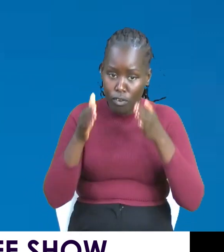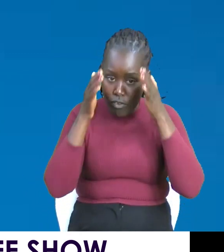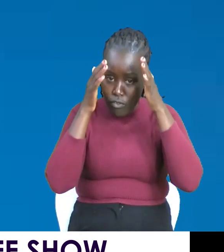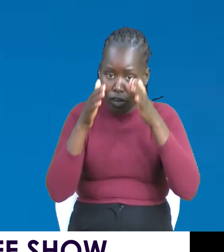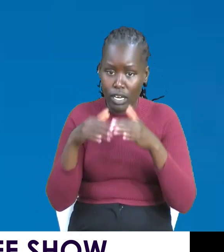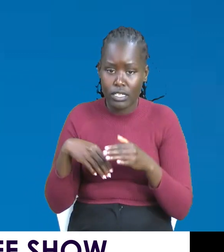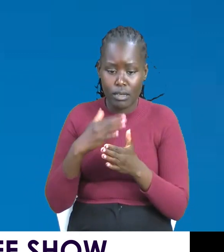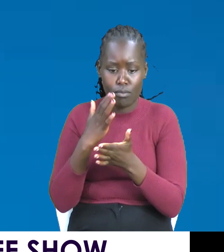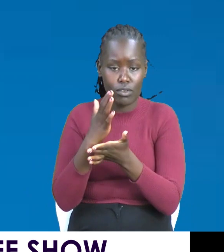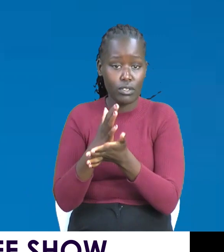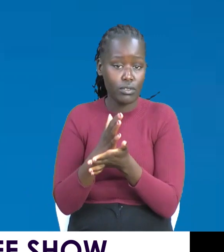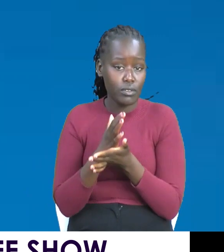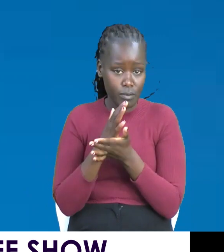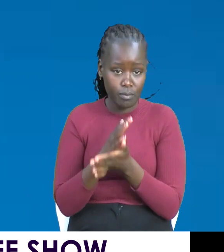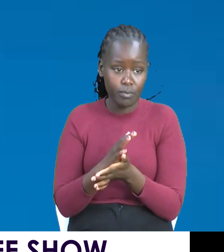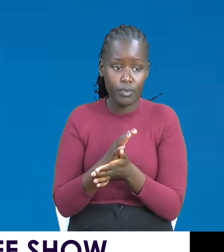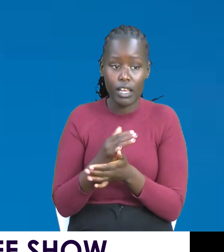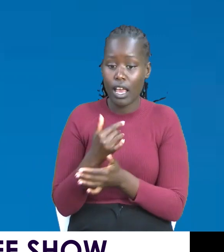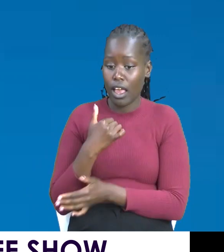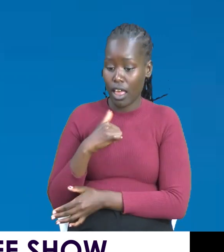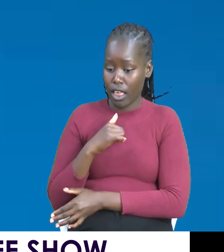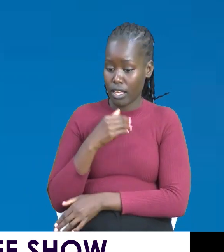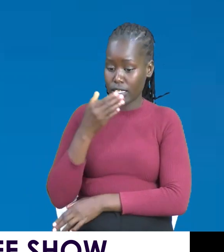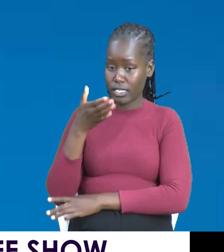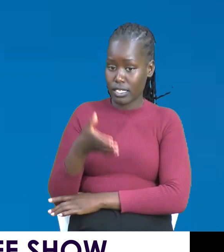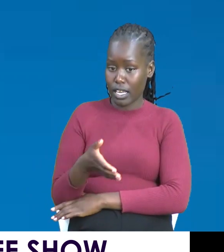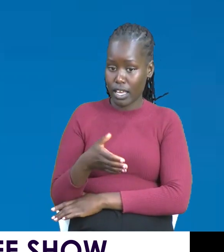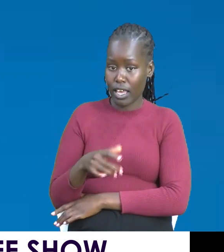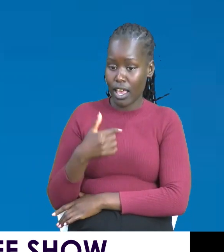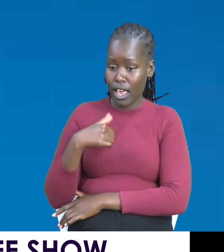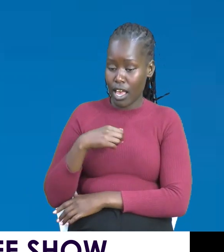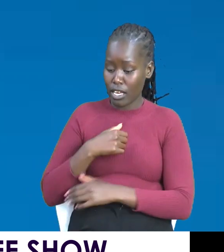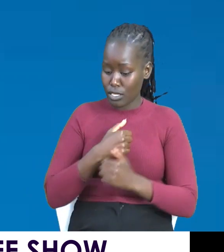the reality that we are here. We have the